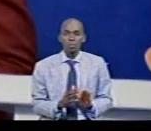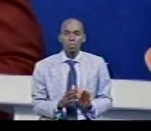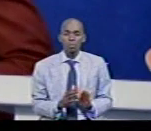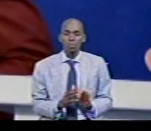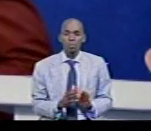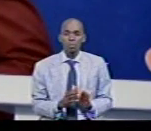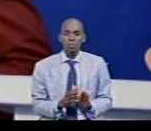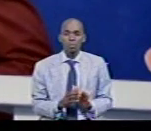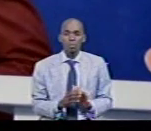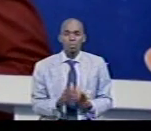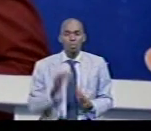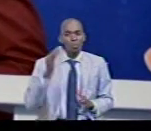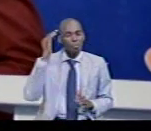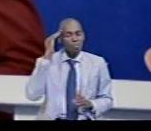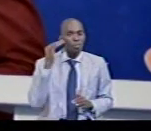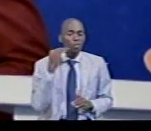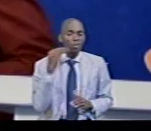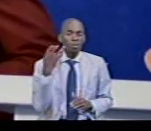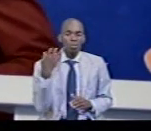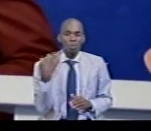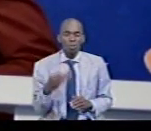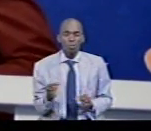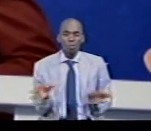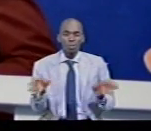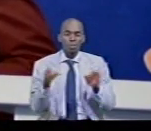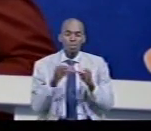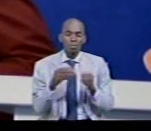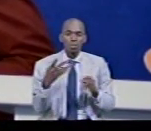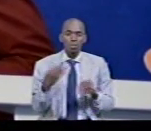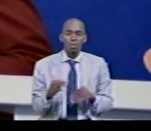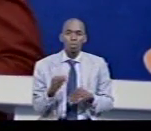Heads of Assemblies of God representatives.